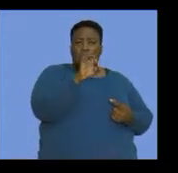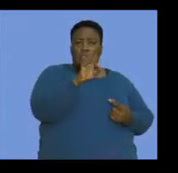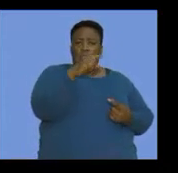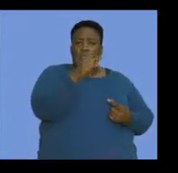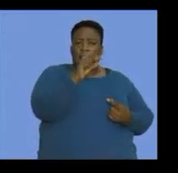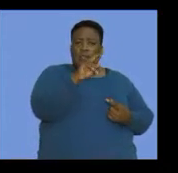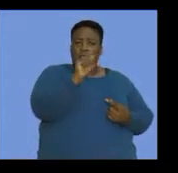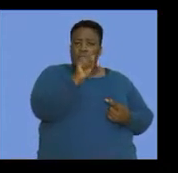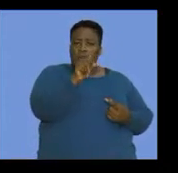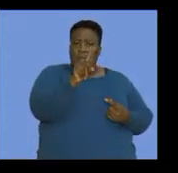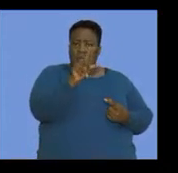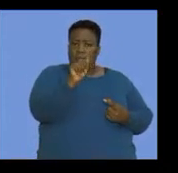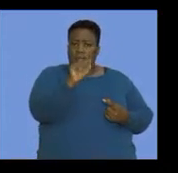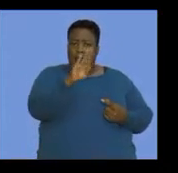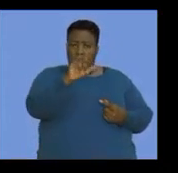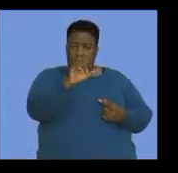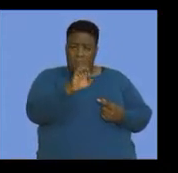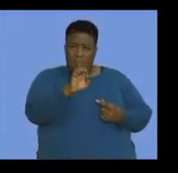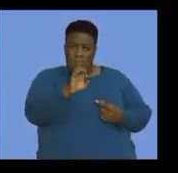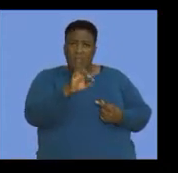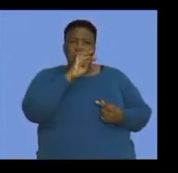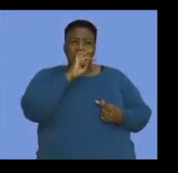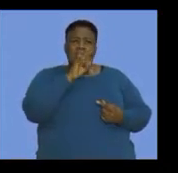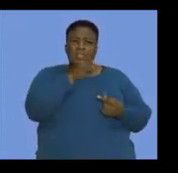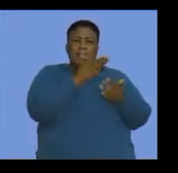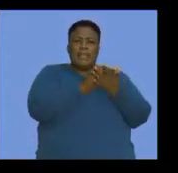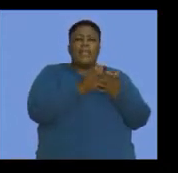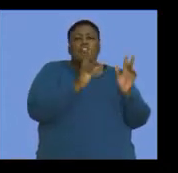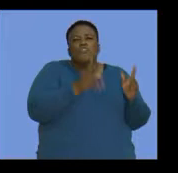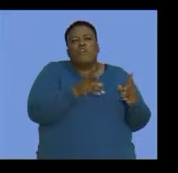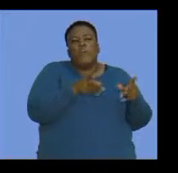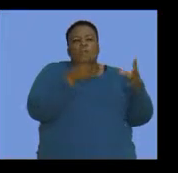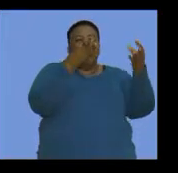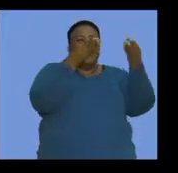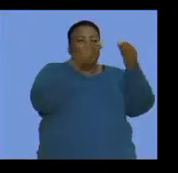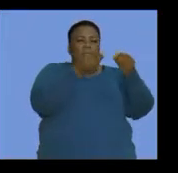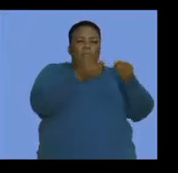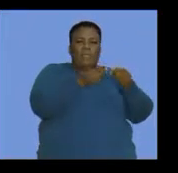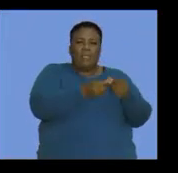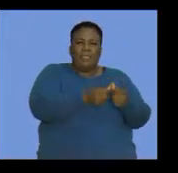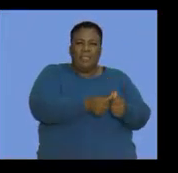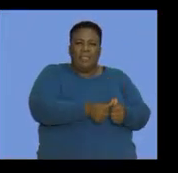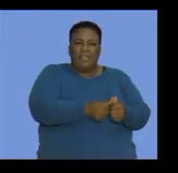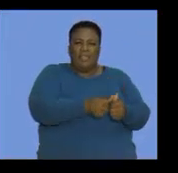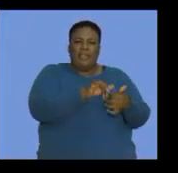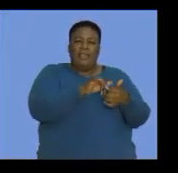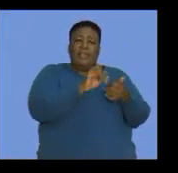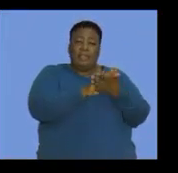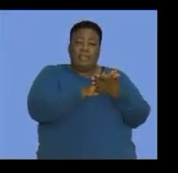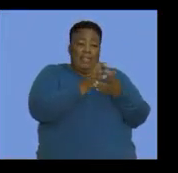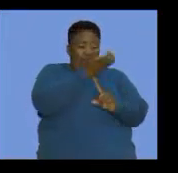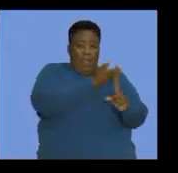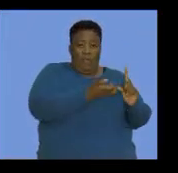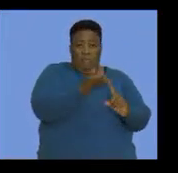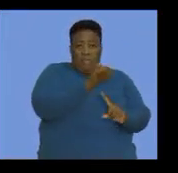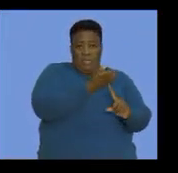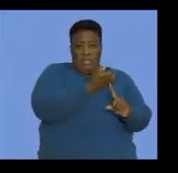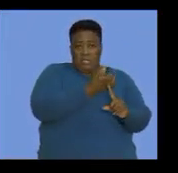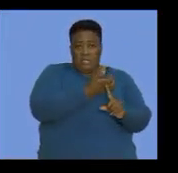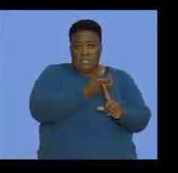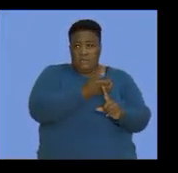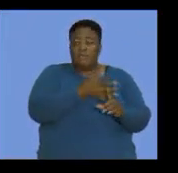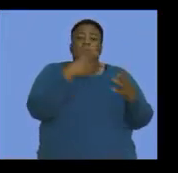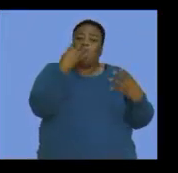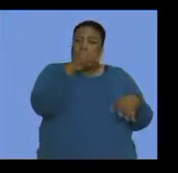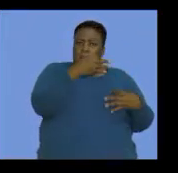biodegradable refer to whether these organisms can degrade naturally in the environment. So can these be degraded?